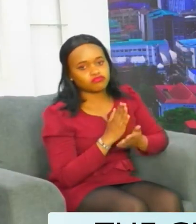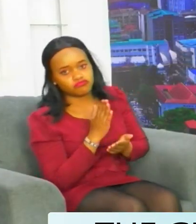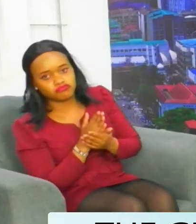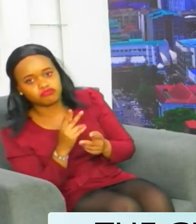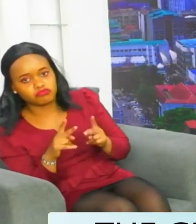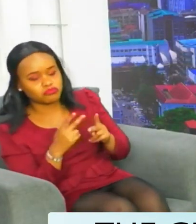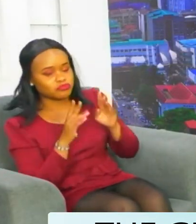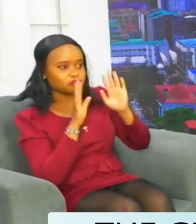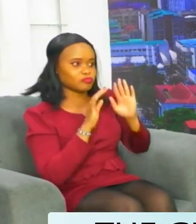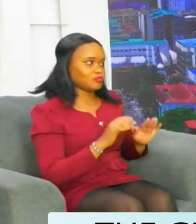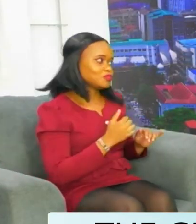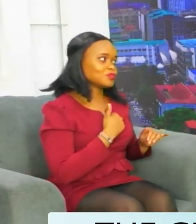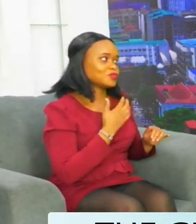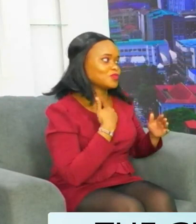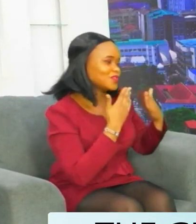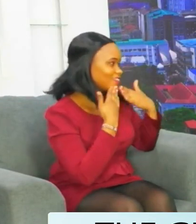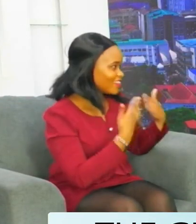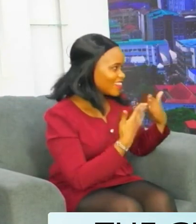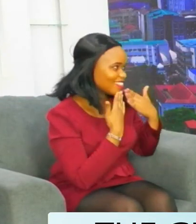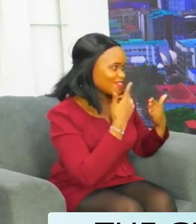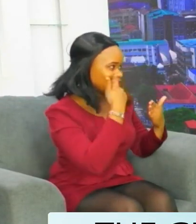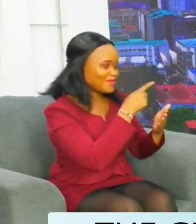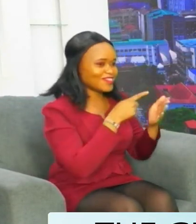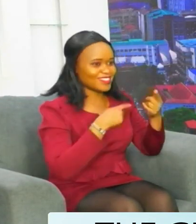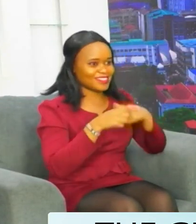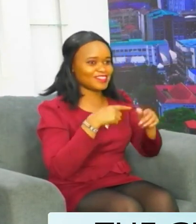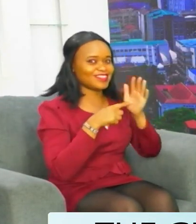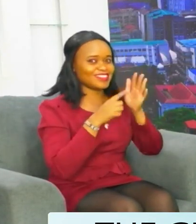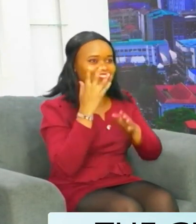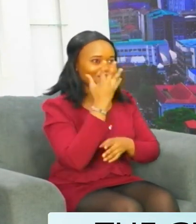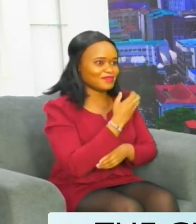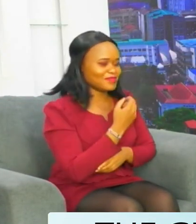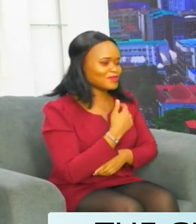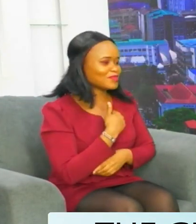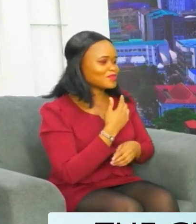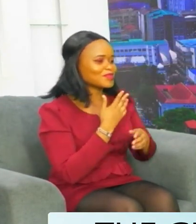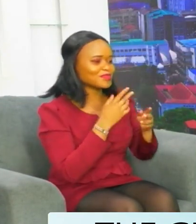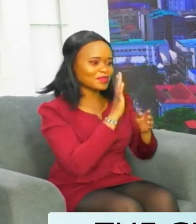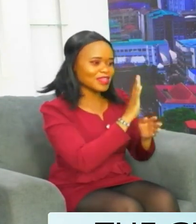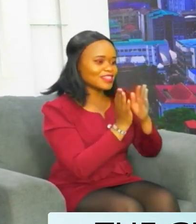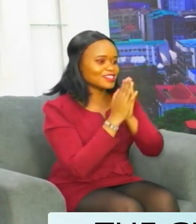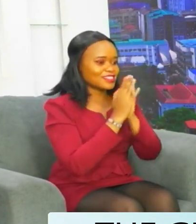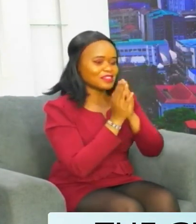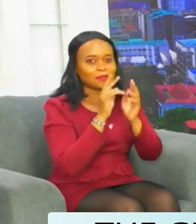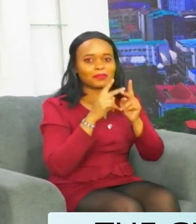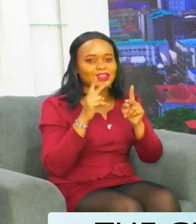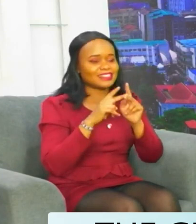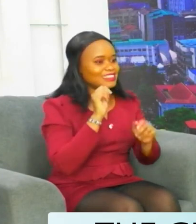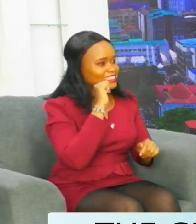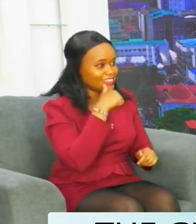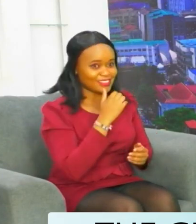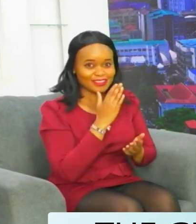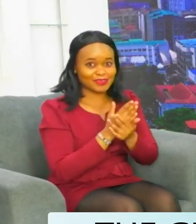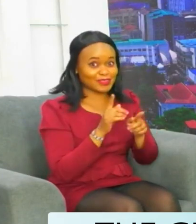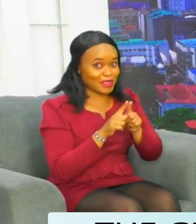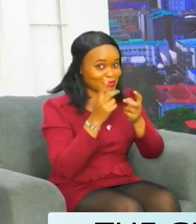Okay. That is good. I really want to thank you for coming to our Glamour show, and your